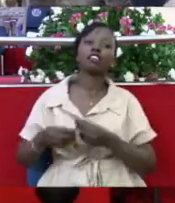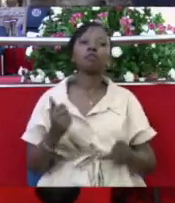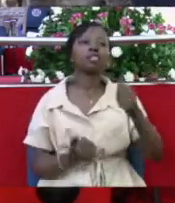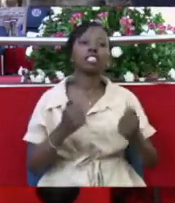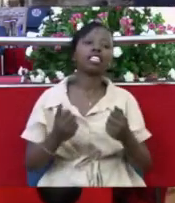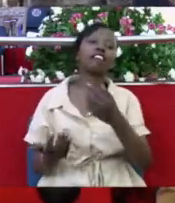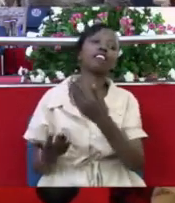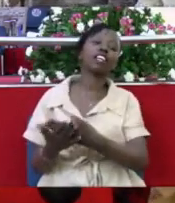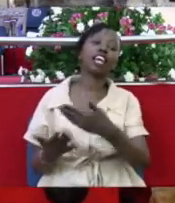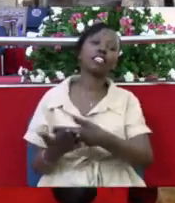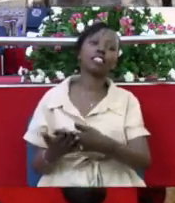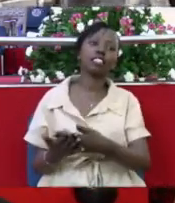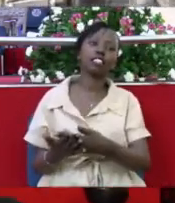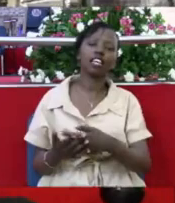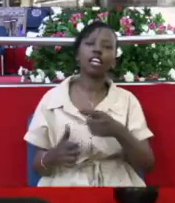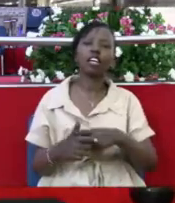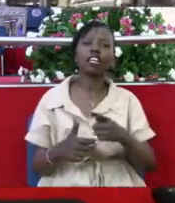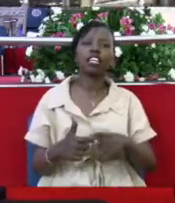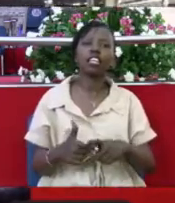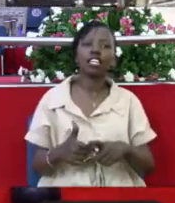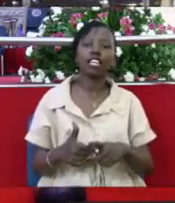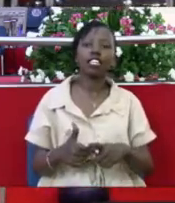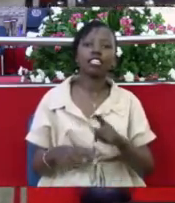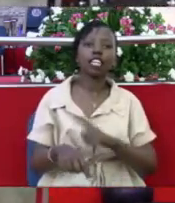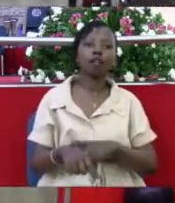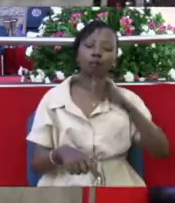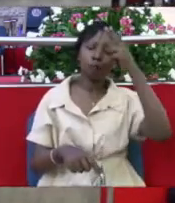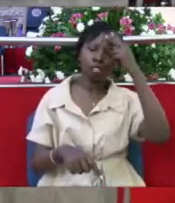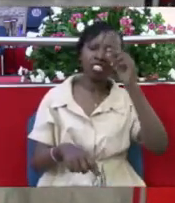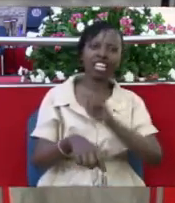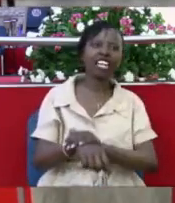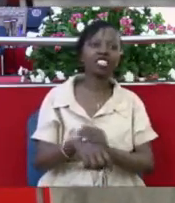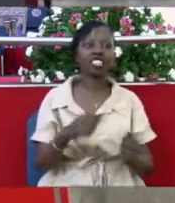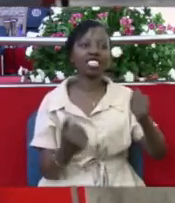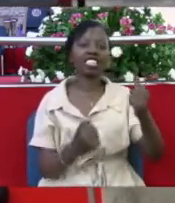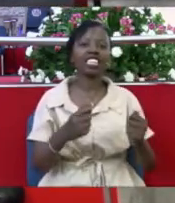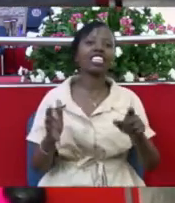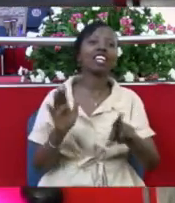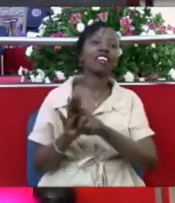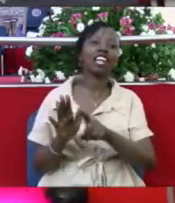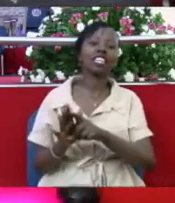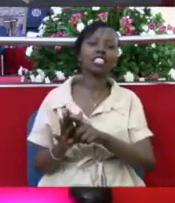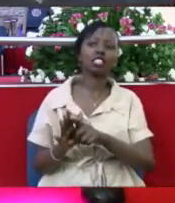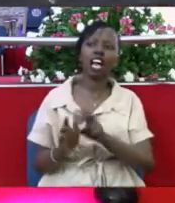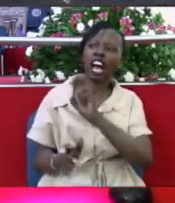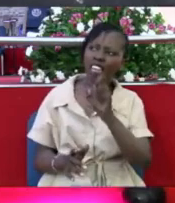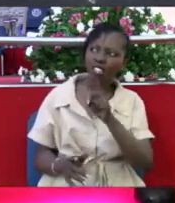ya kusafiri, and then as anashikilia driving license, ameshikilia driving license, ulikuwa unaenda speed gani?